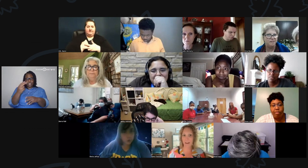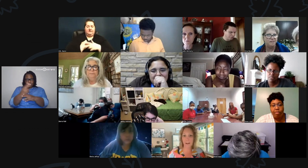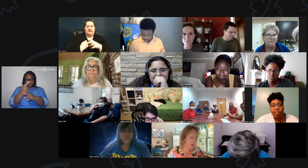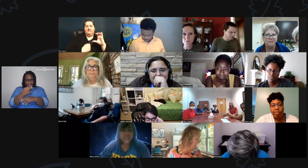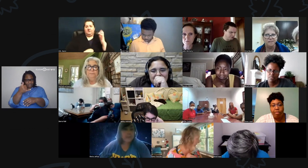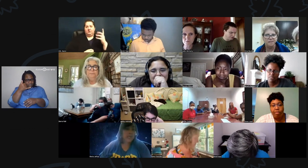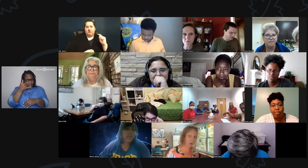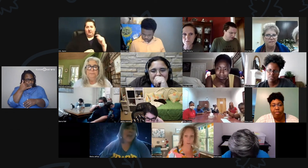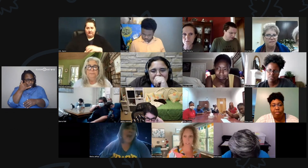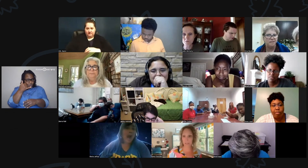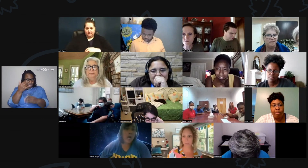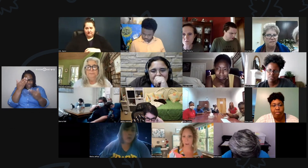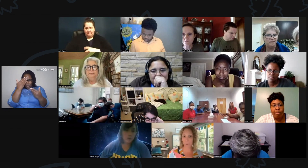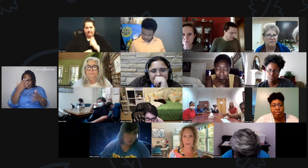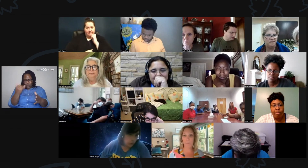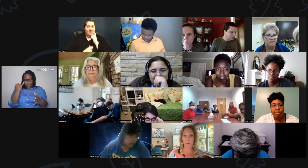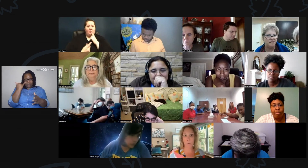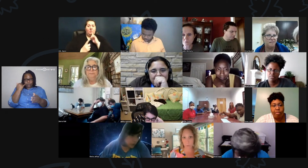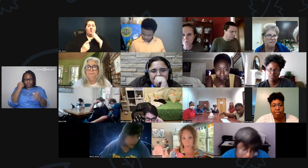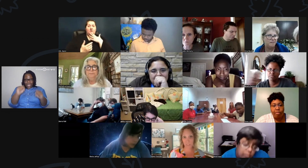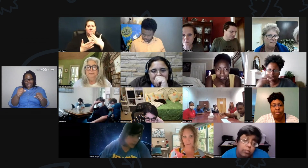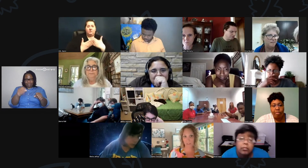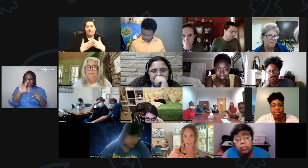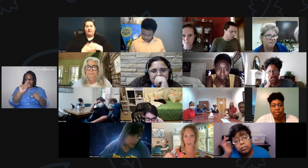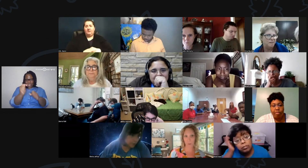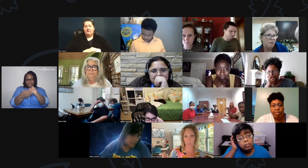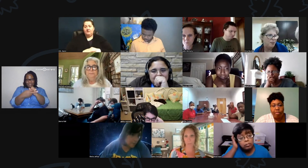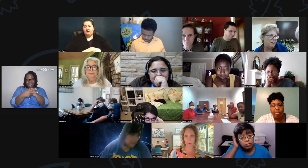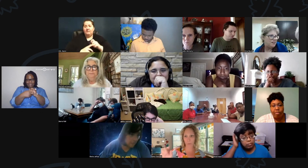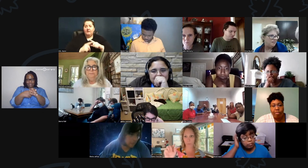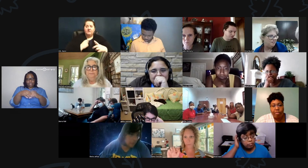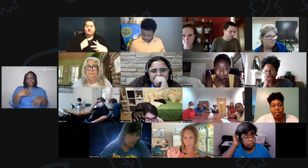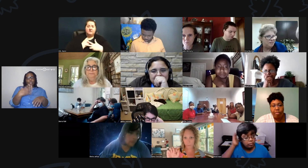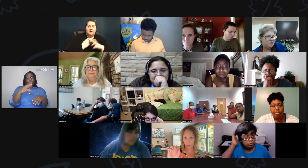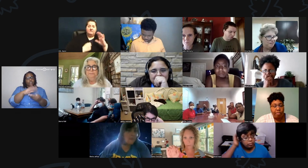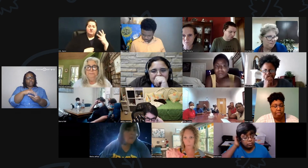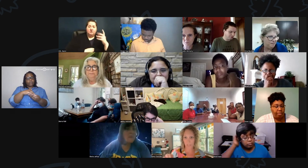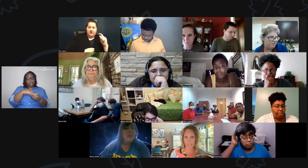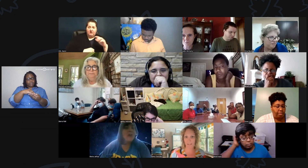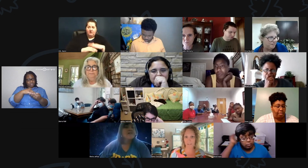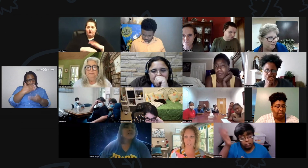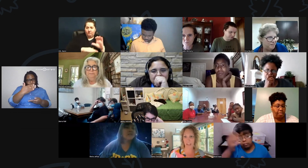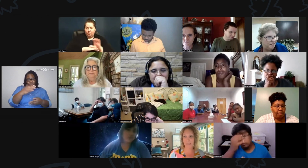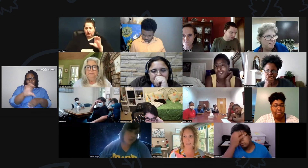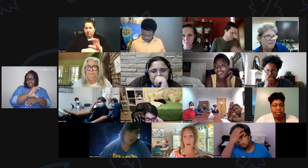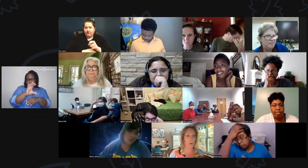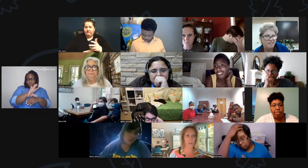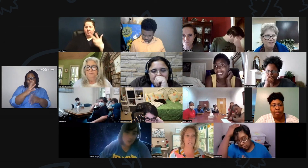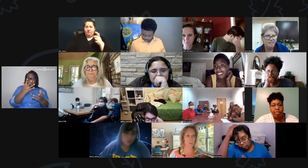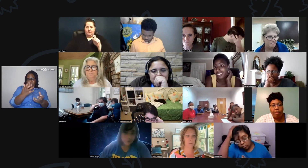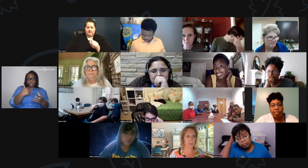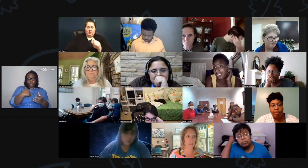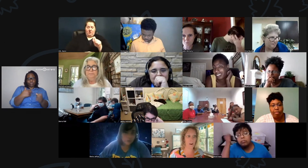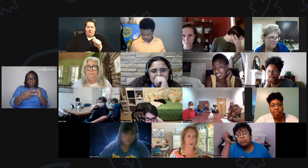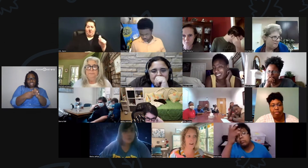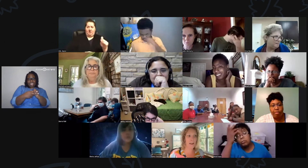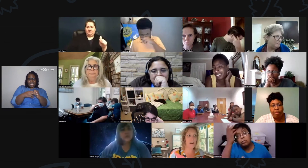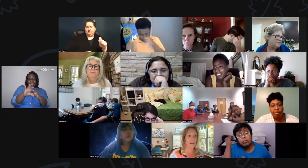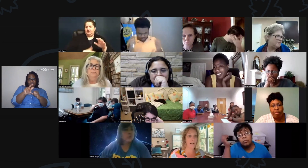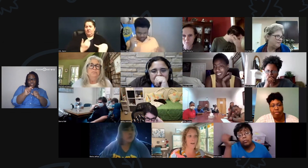might not work as well. But if you do want to save the chat on a computer, those 3 little dots save chat, and then all the links would be